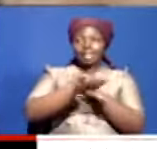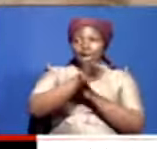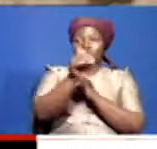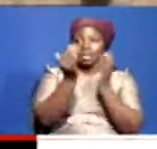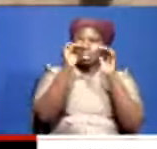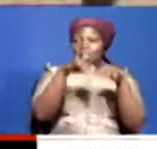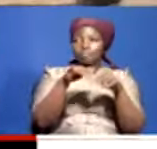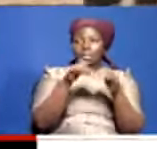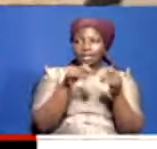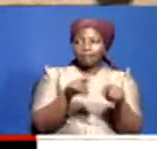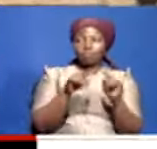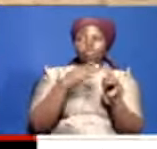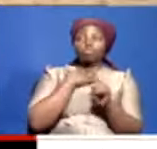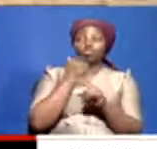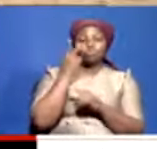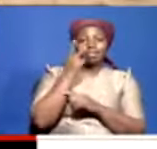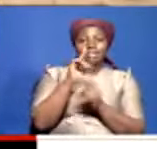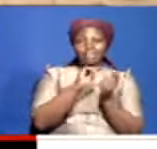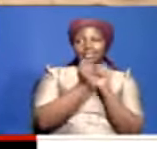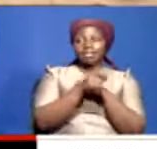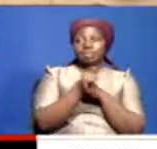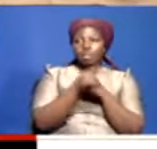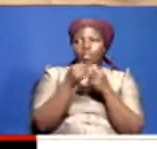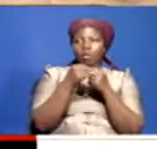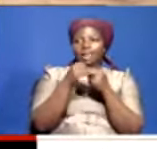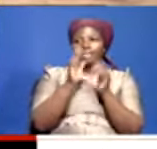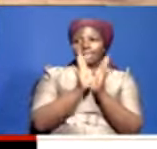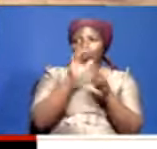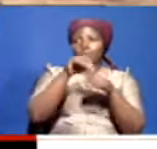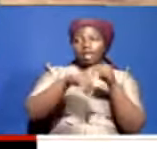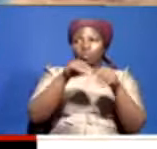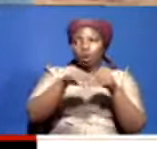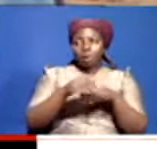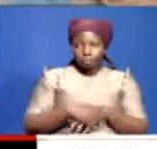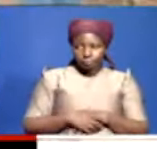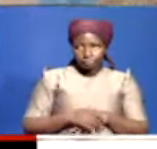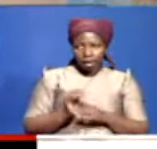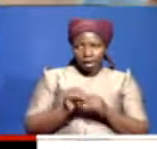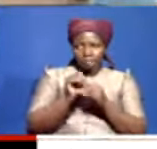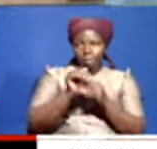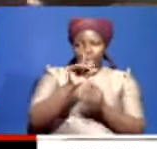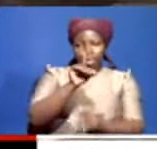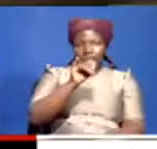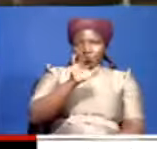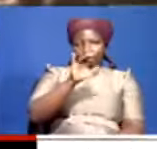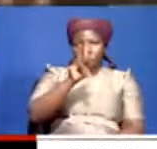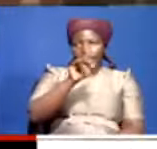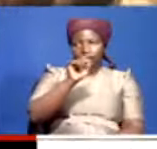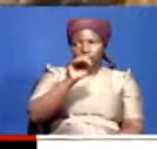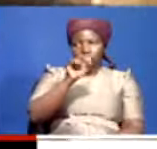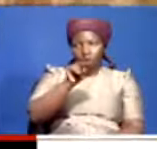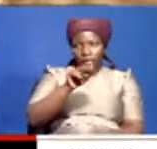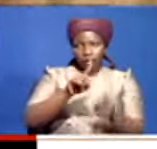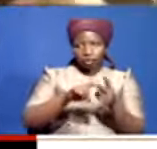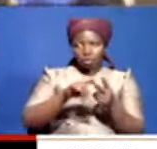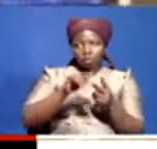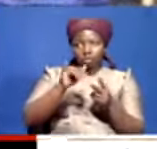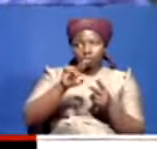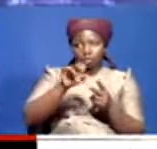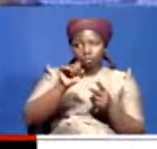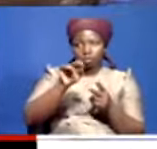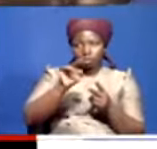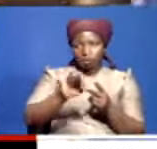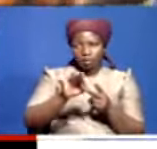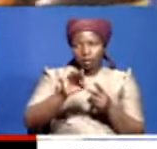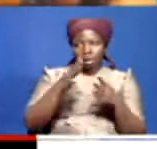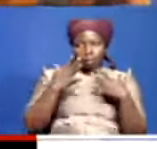in the August 2022 elections. Led by Dan Dixon Karanja and Yusuf Meme, the residents